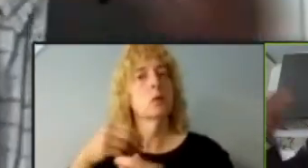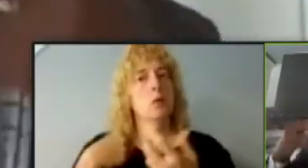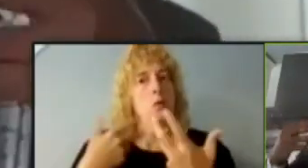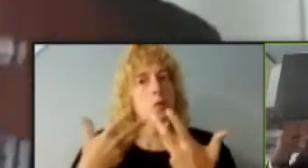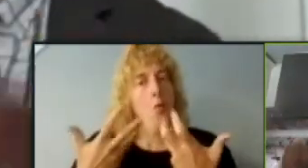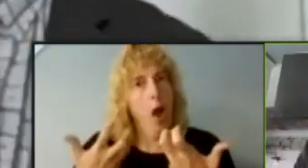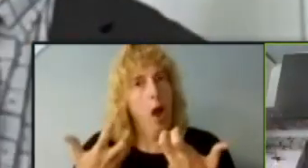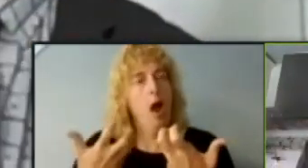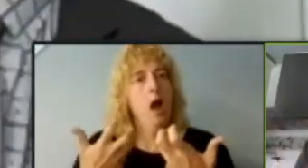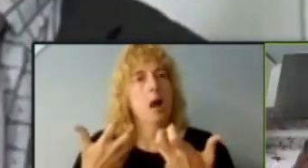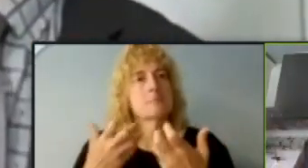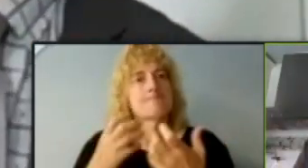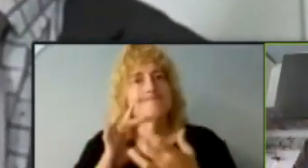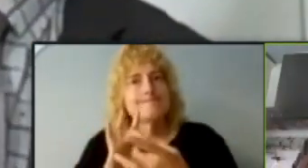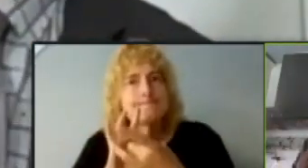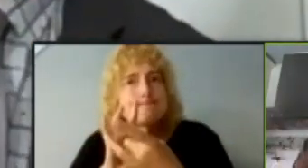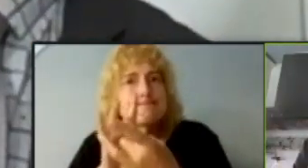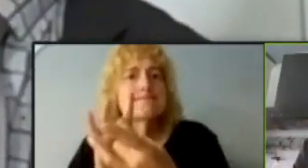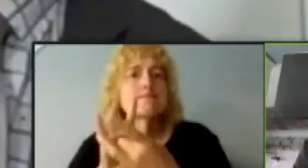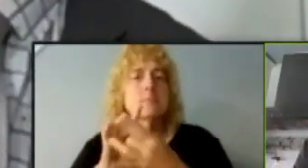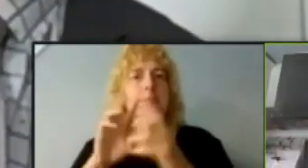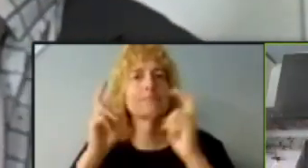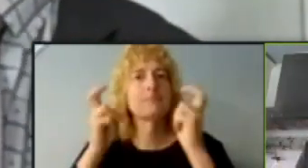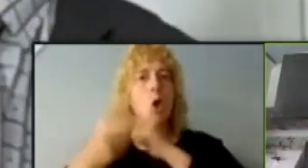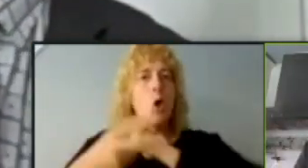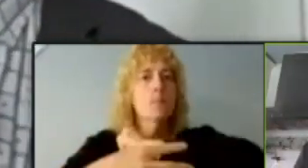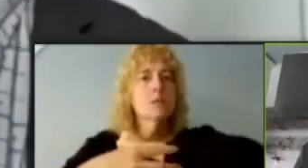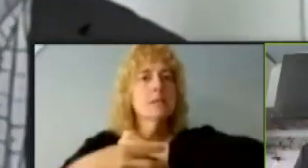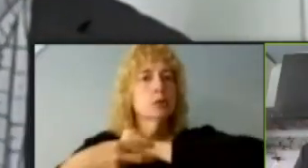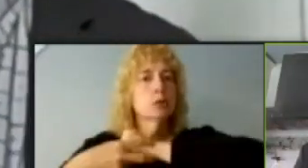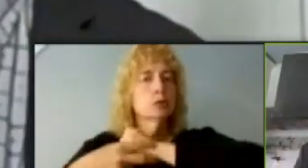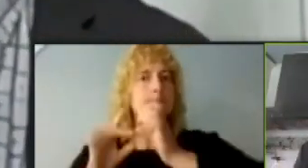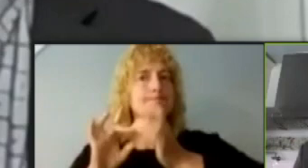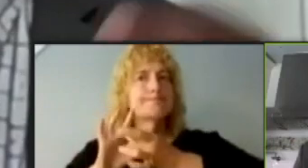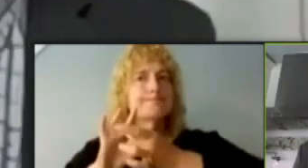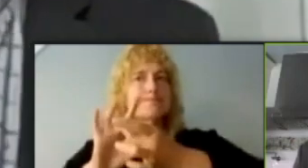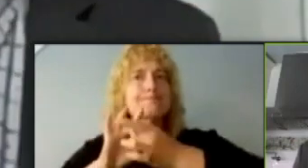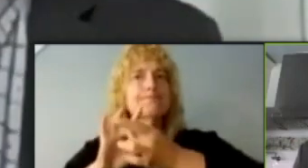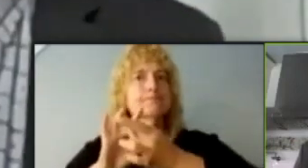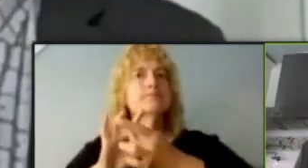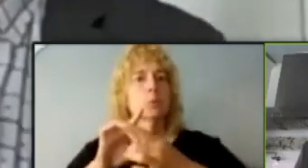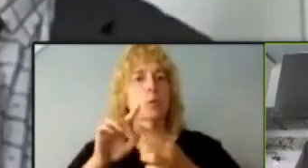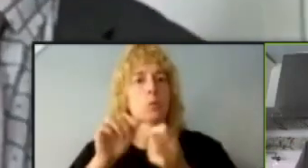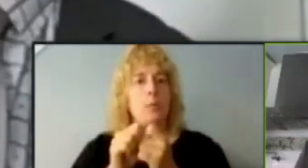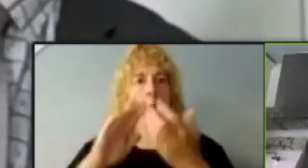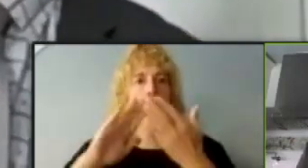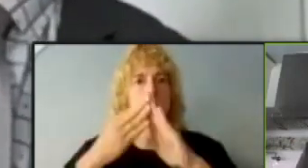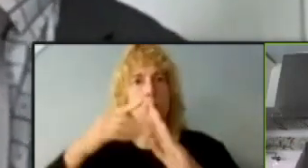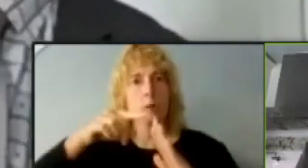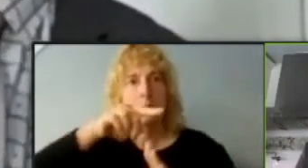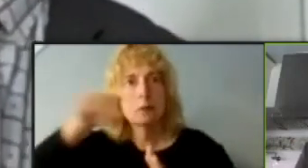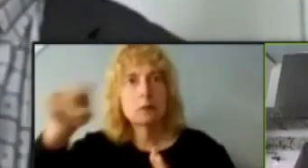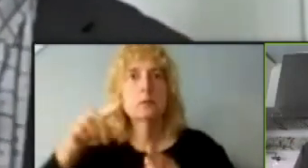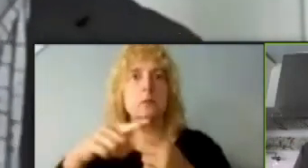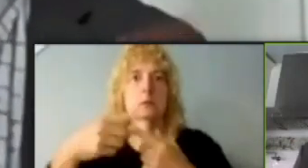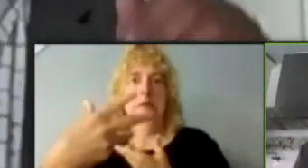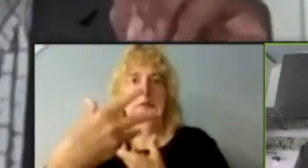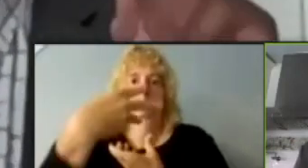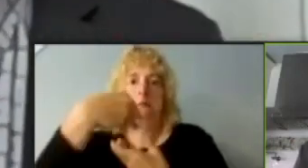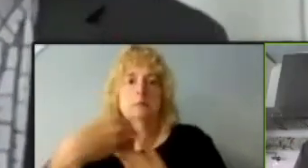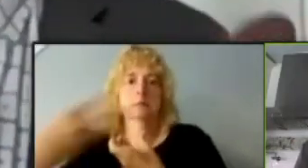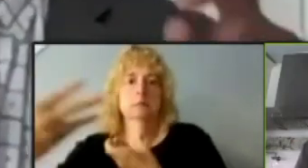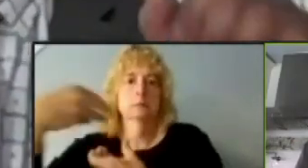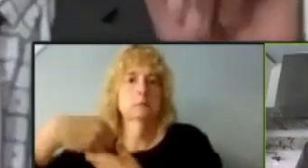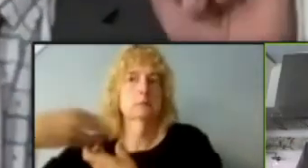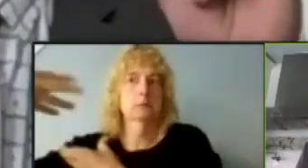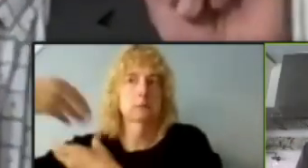that bridge between communities that desperately need to participate in these types of activities, a